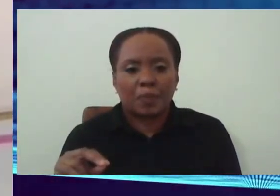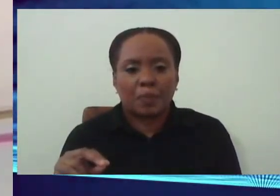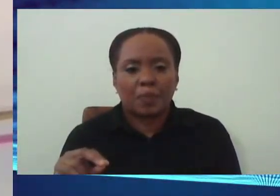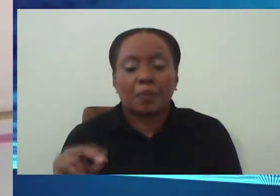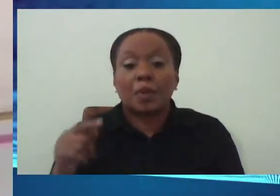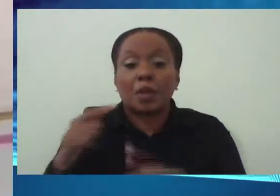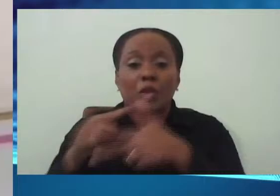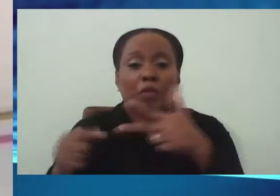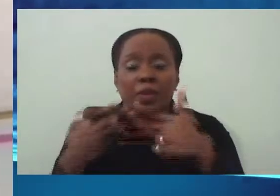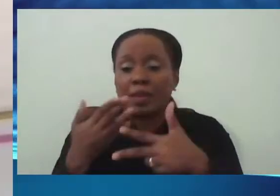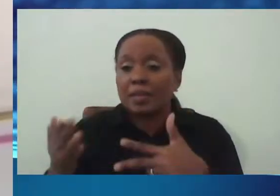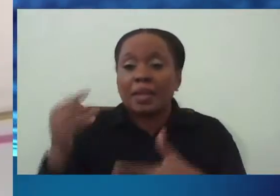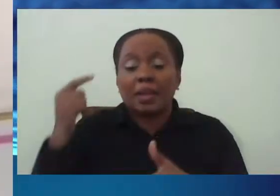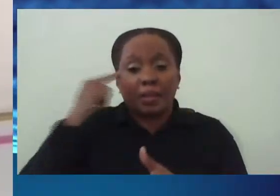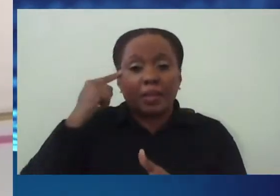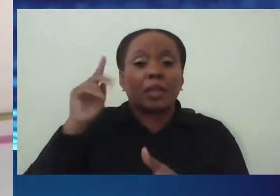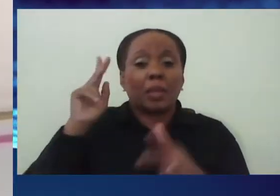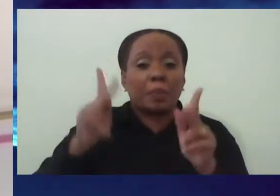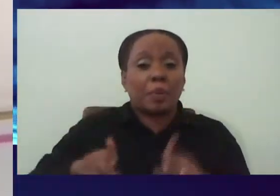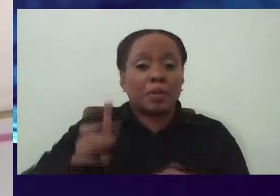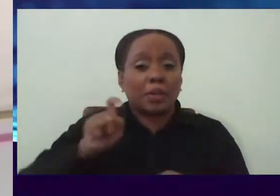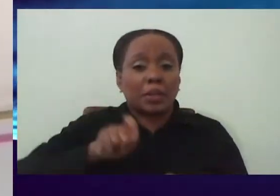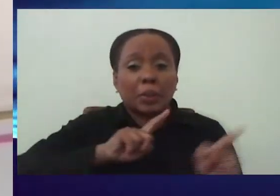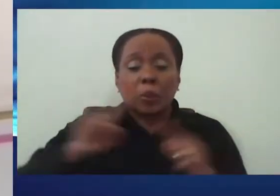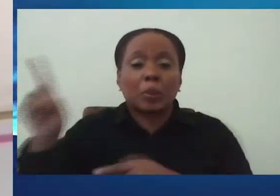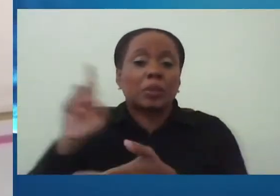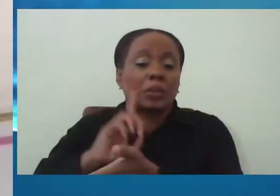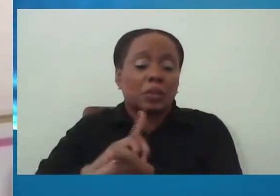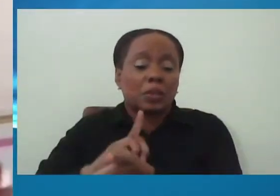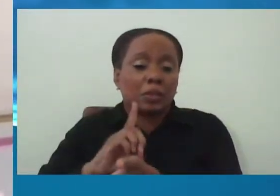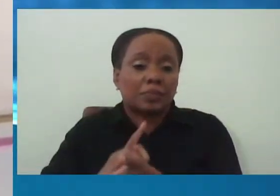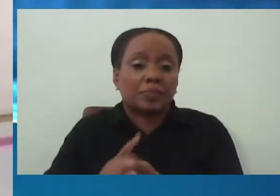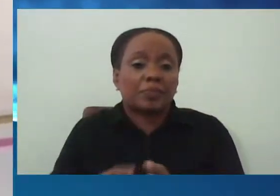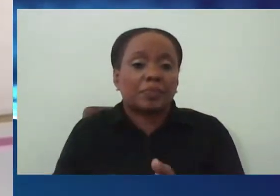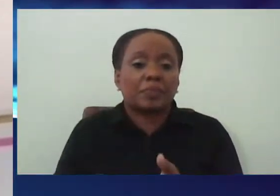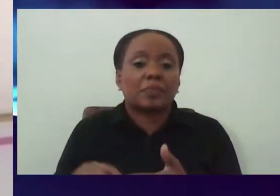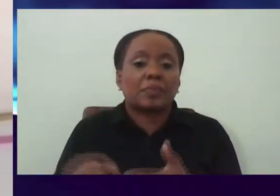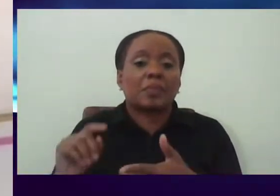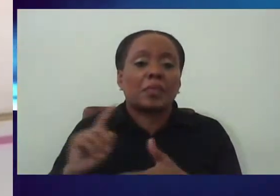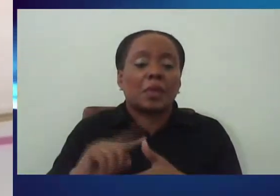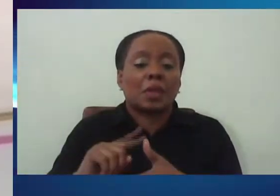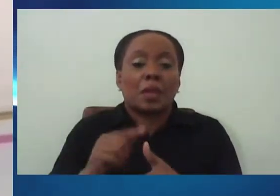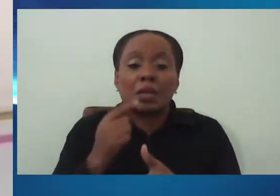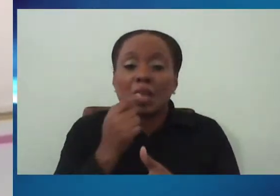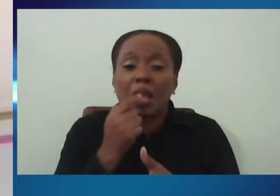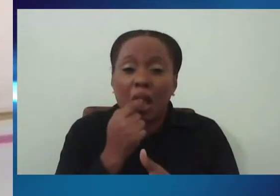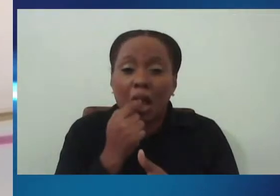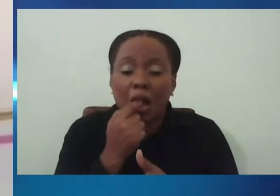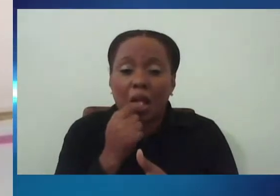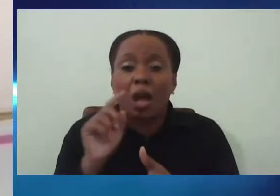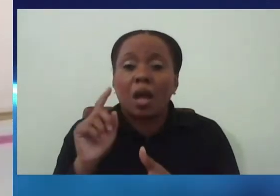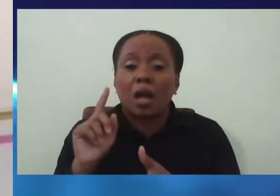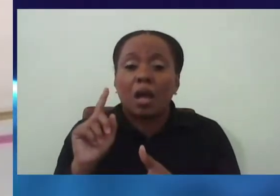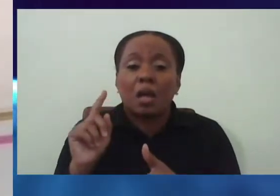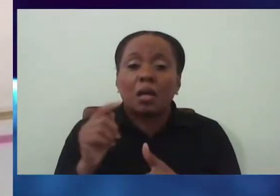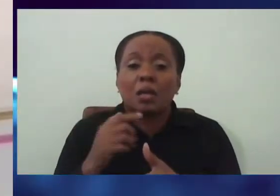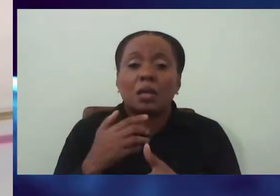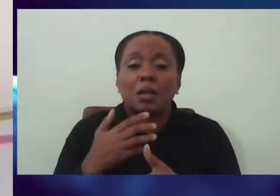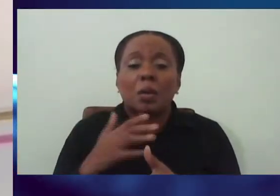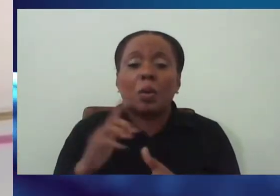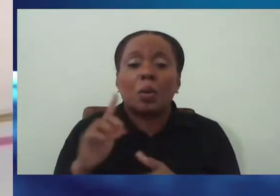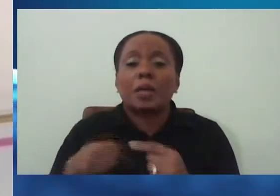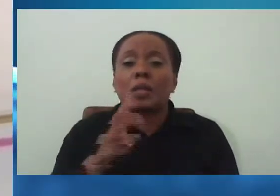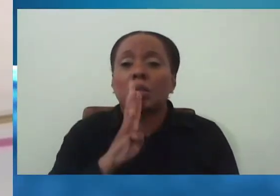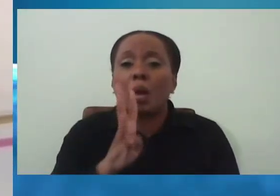I don't know their underlying conditions, but the fact that they're saying that their tongue, quote unquote, seems to be talking heavy at